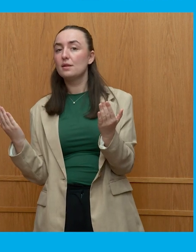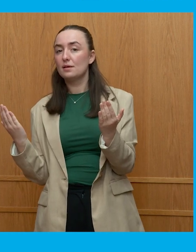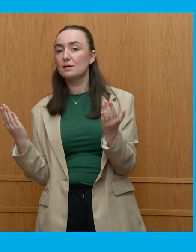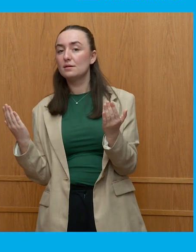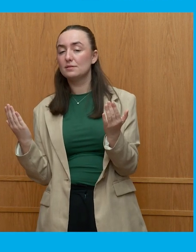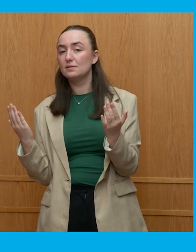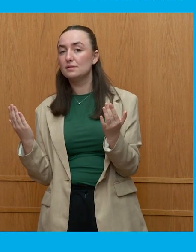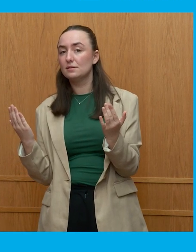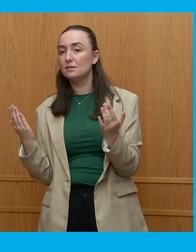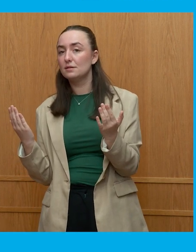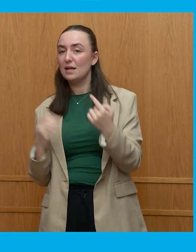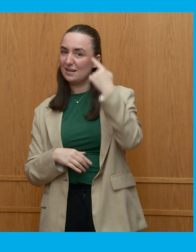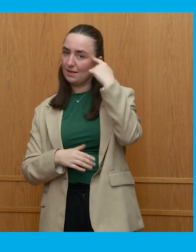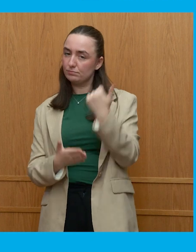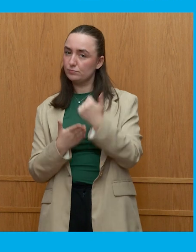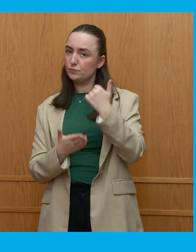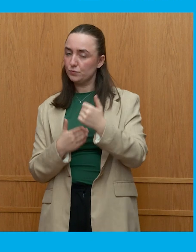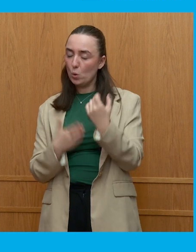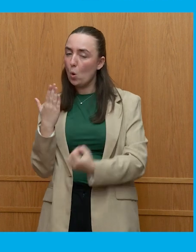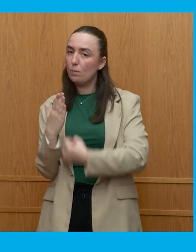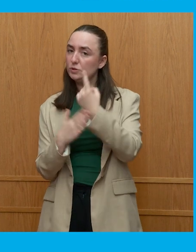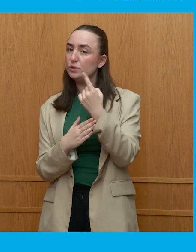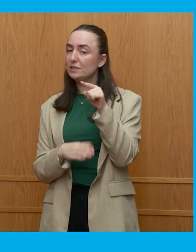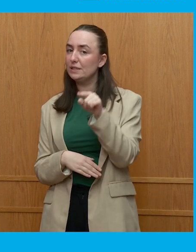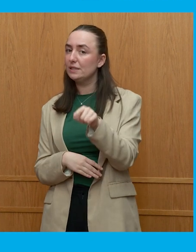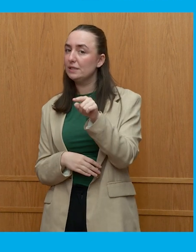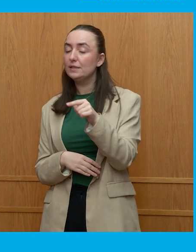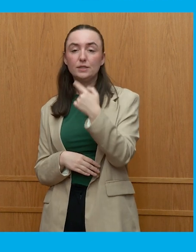I think that would be an amazing moment